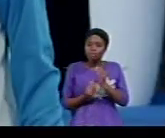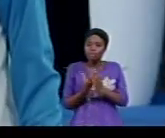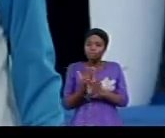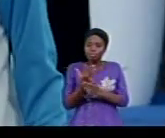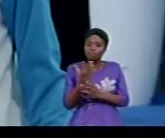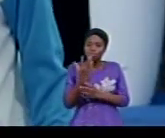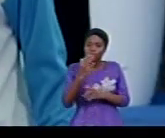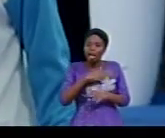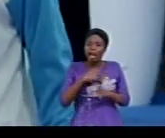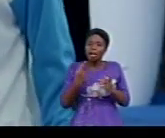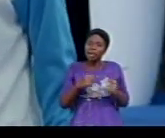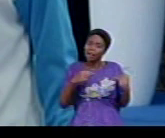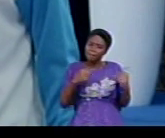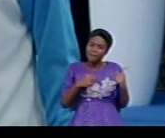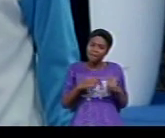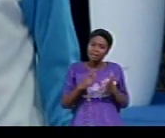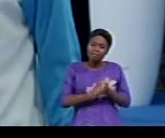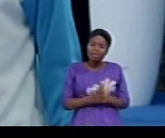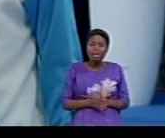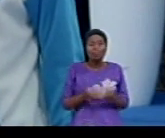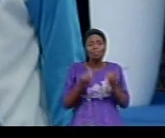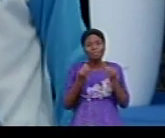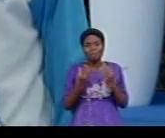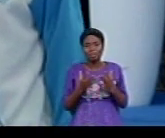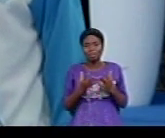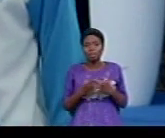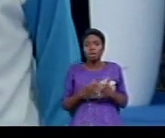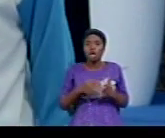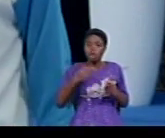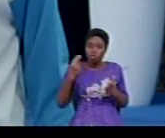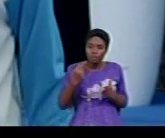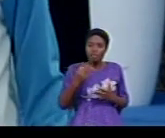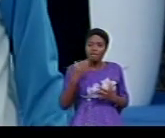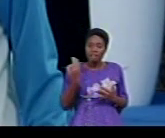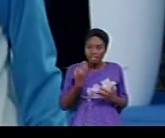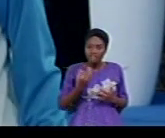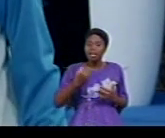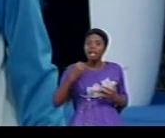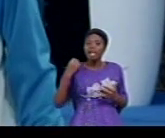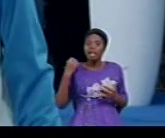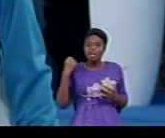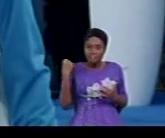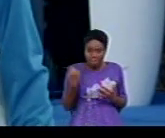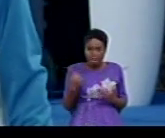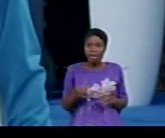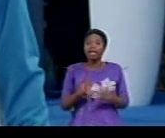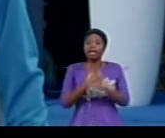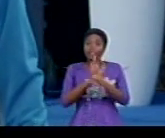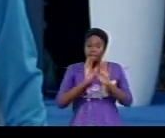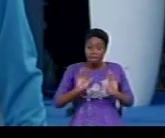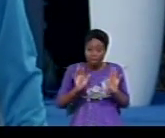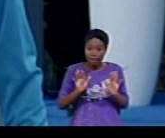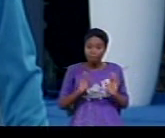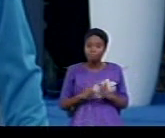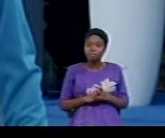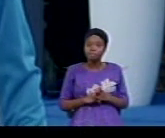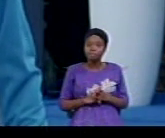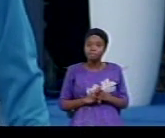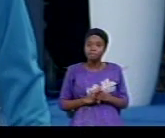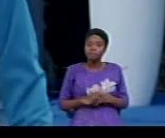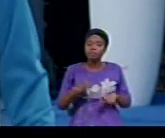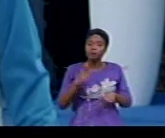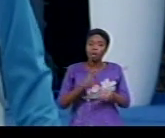was becoming too much. Thursday, Friday, Saturday, Sunday. Then on Monday, in the morning,